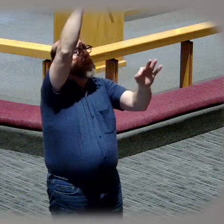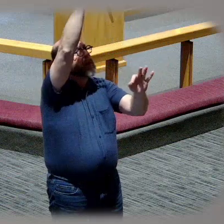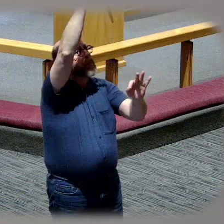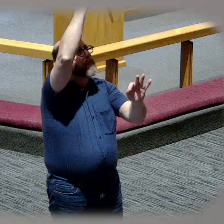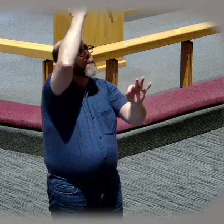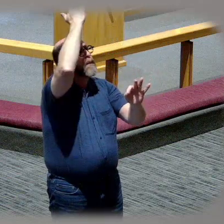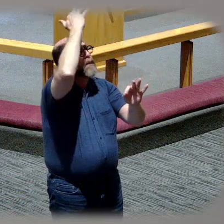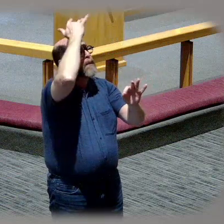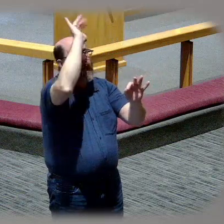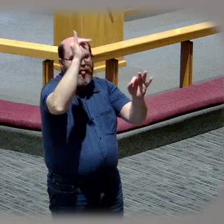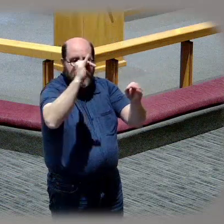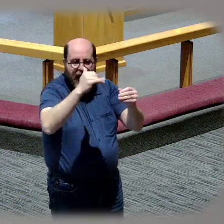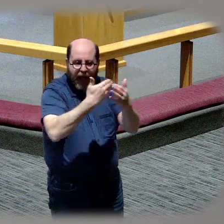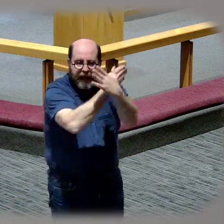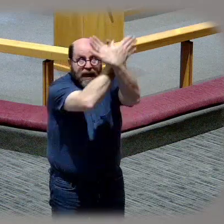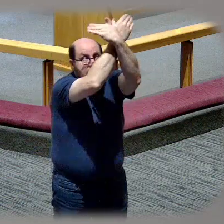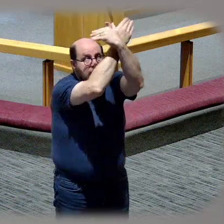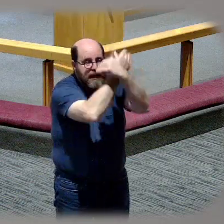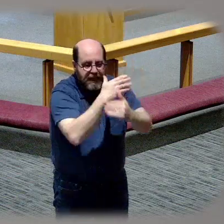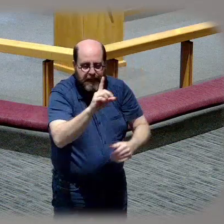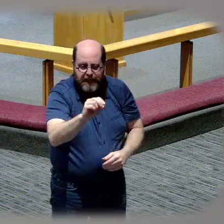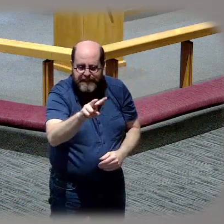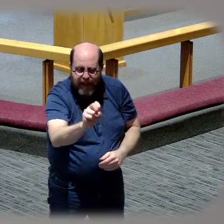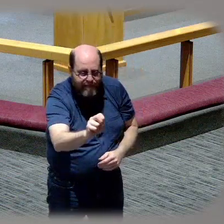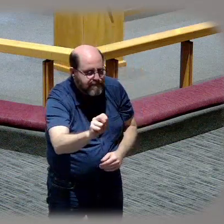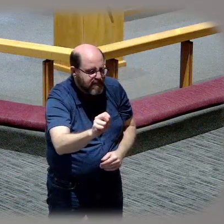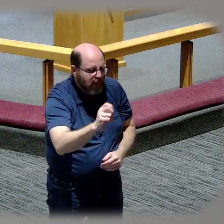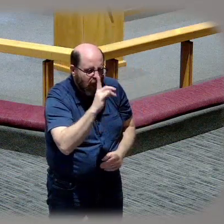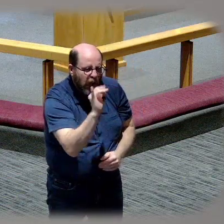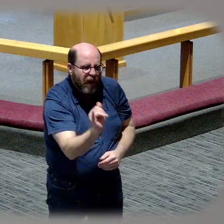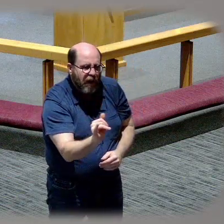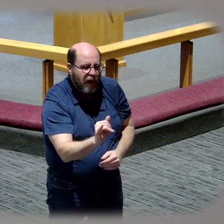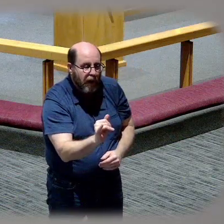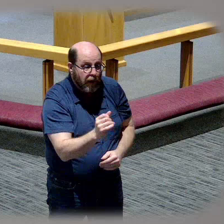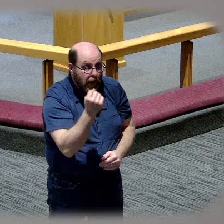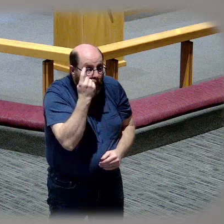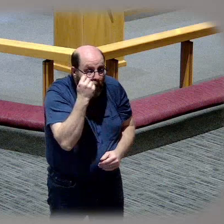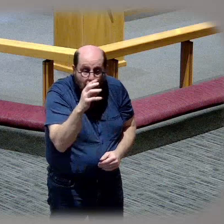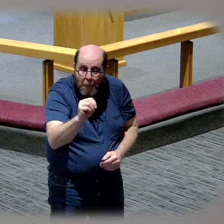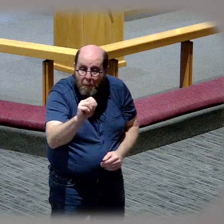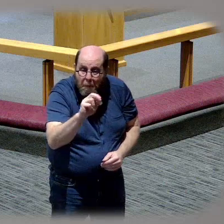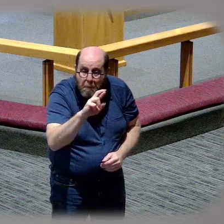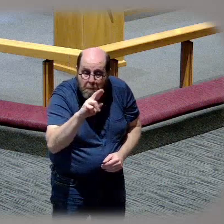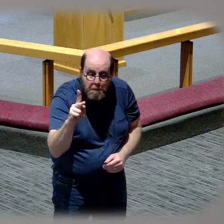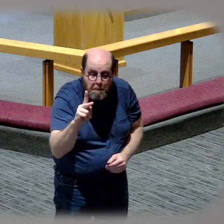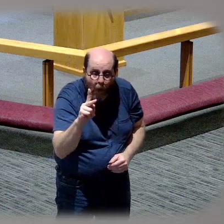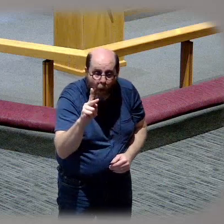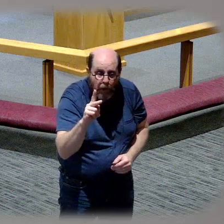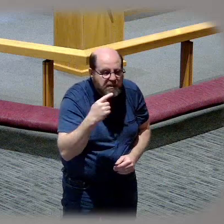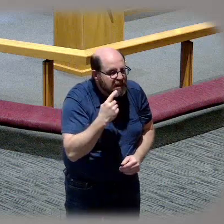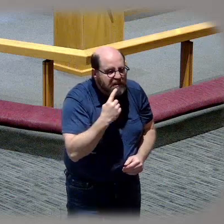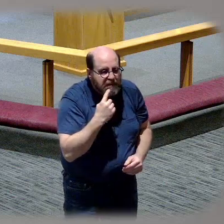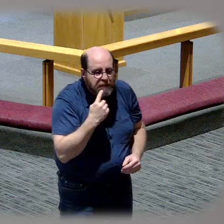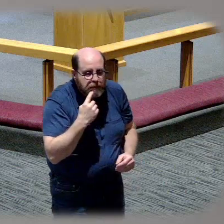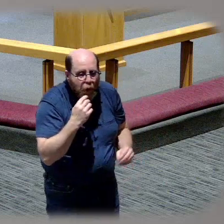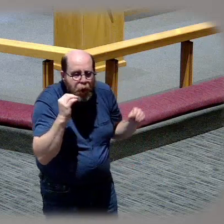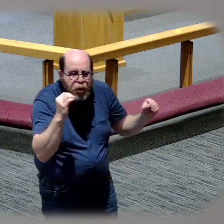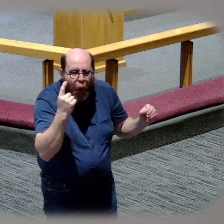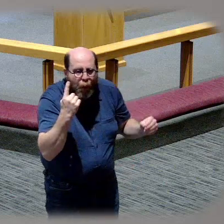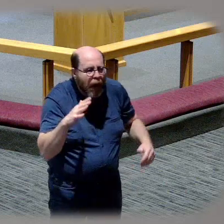dove. According to Mark, no one seems to know what's going on except